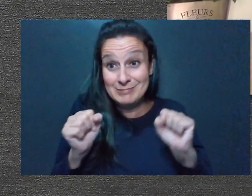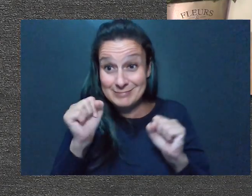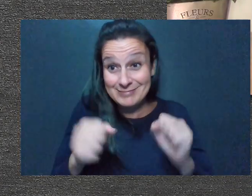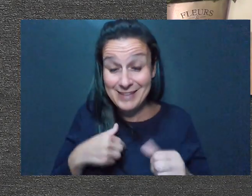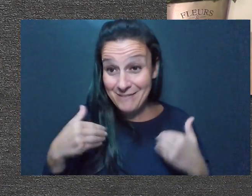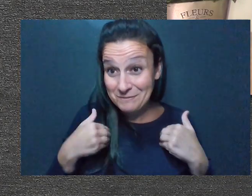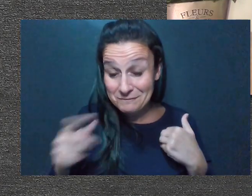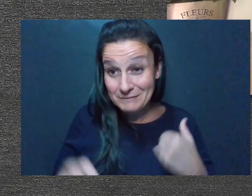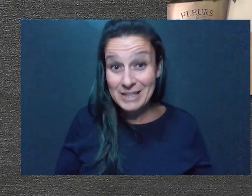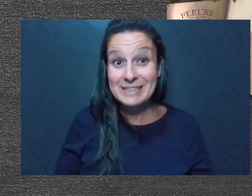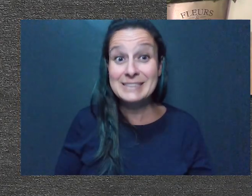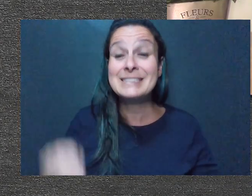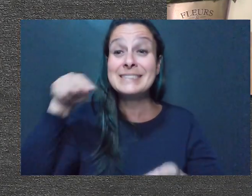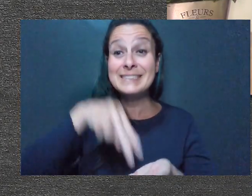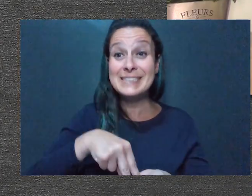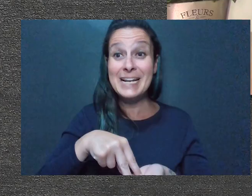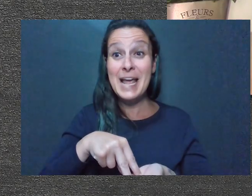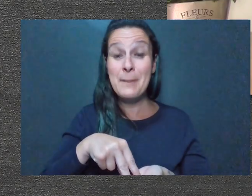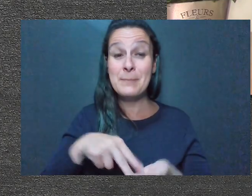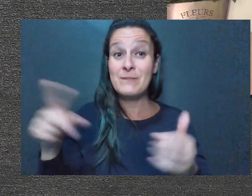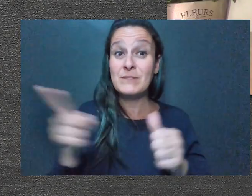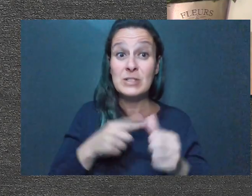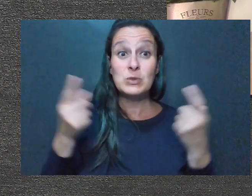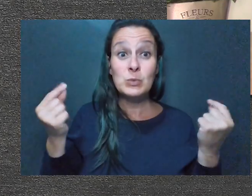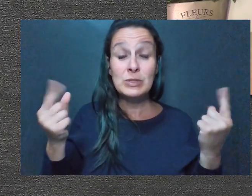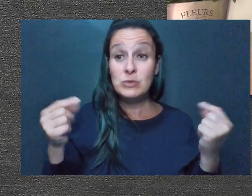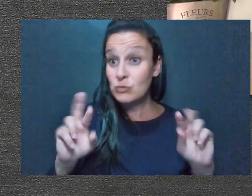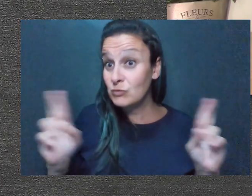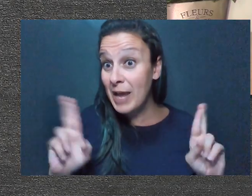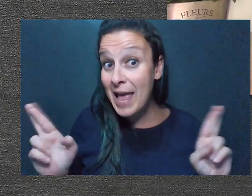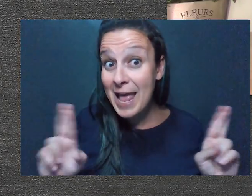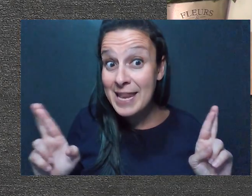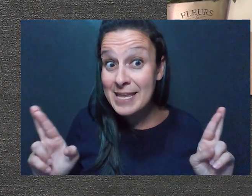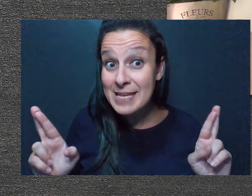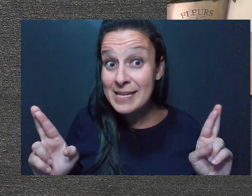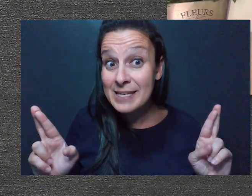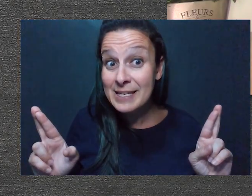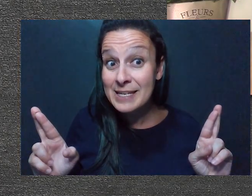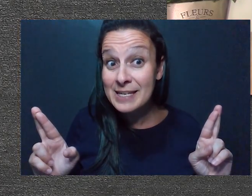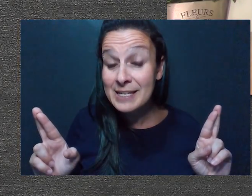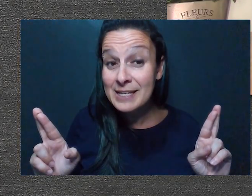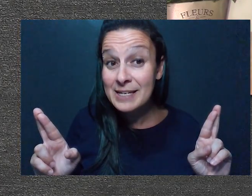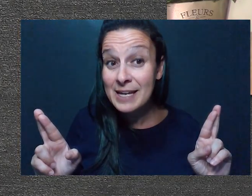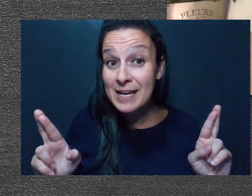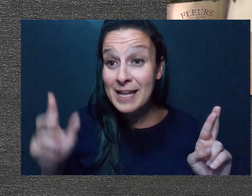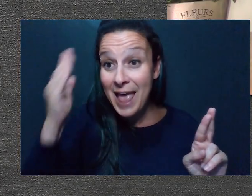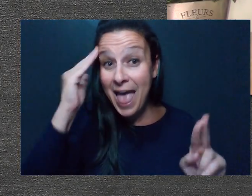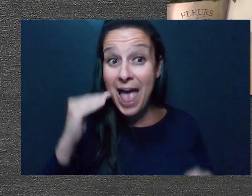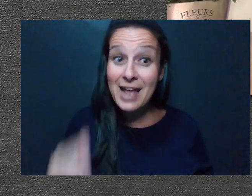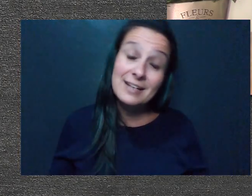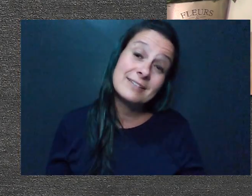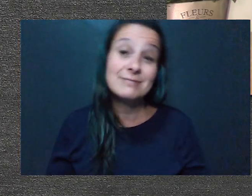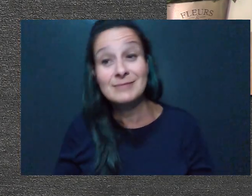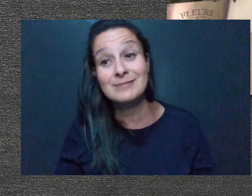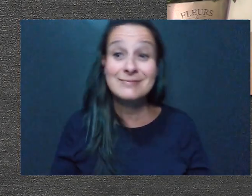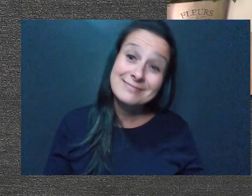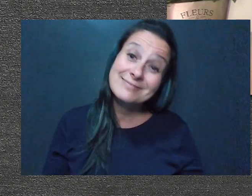ready? Stand up. First thing you're gonna do is, are you ready? Wiggle your head.